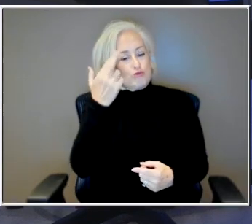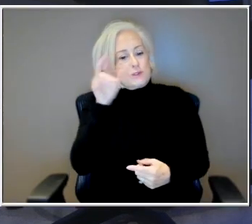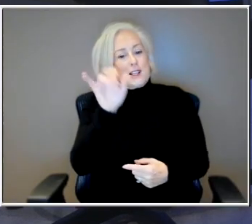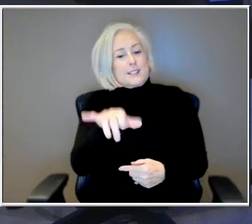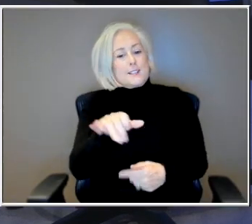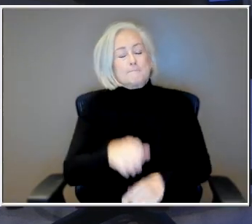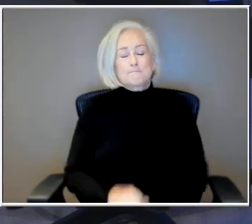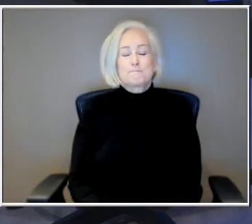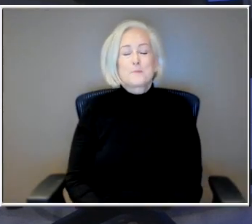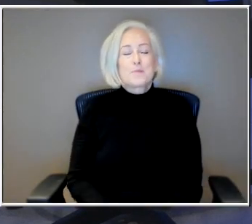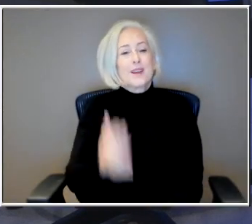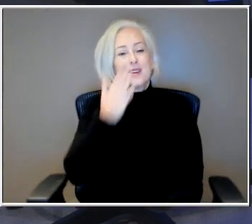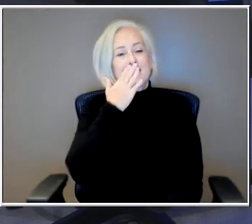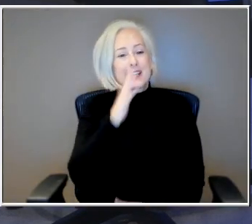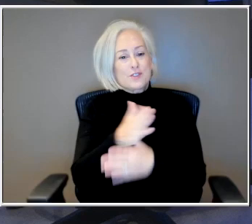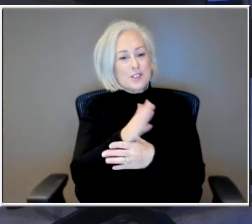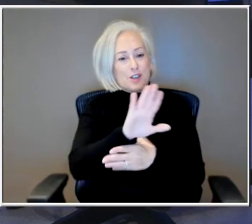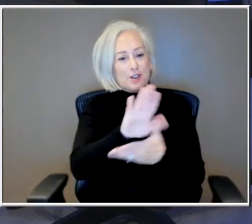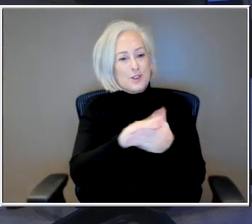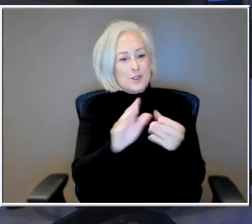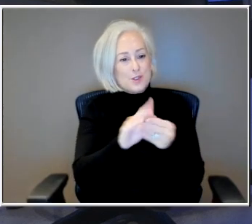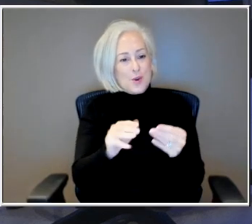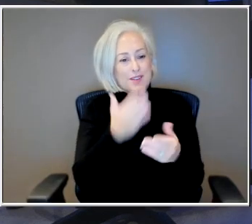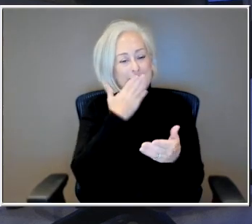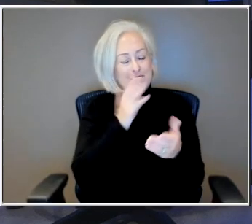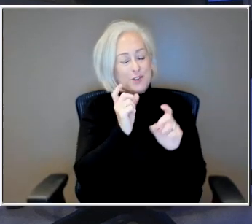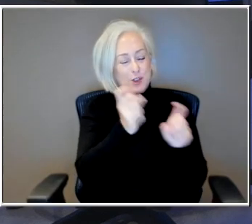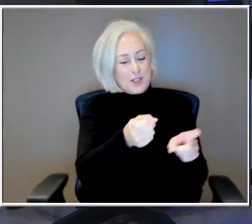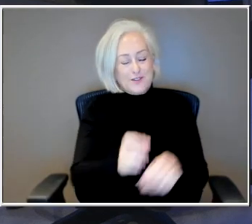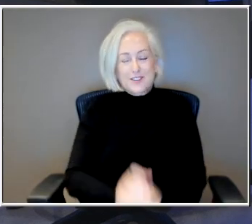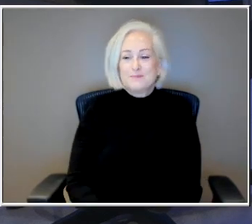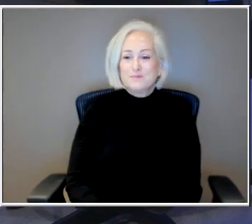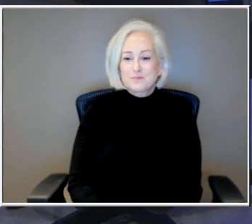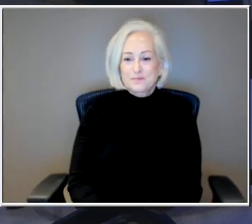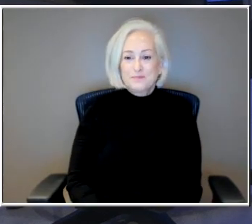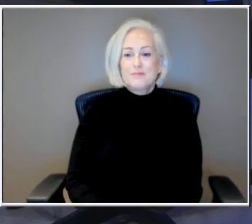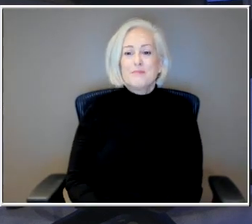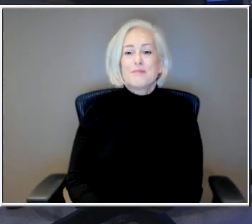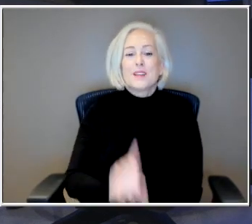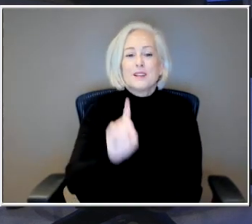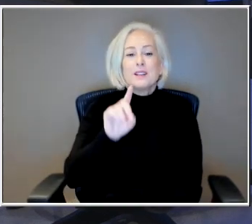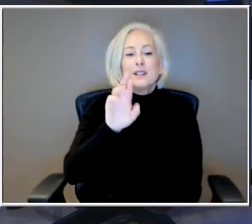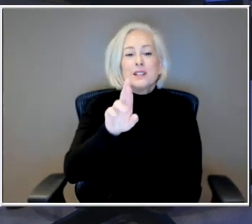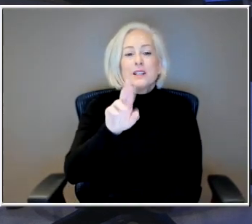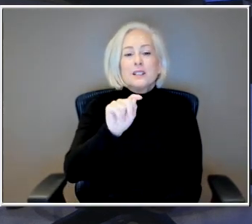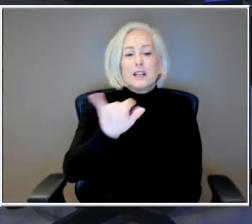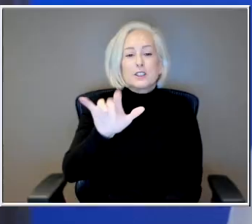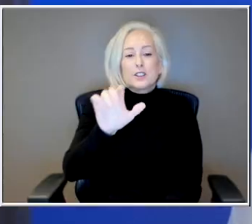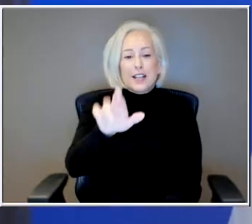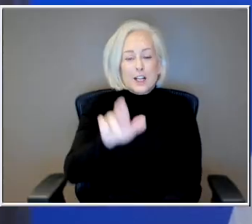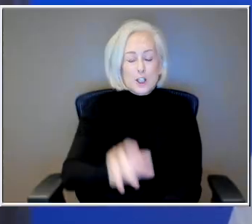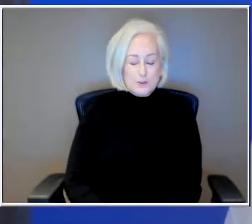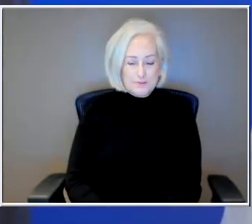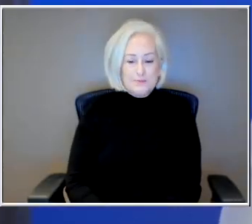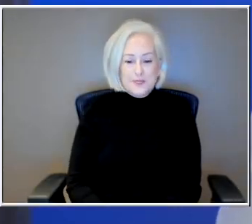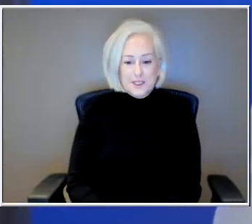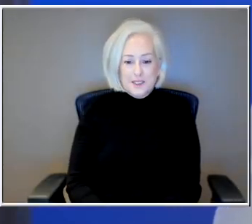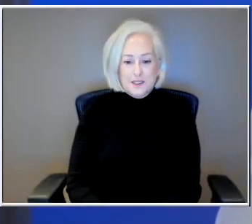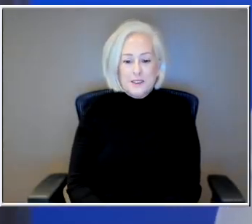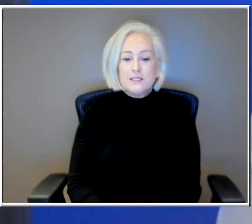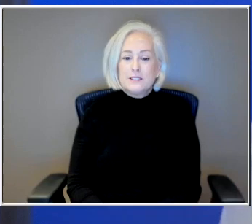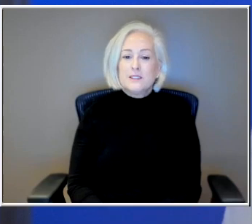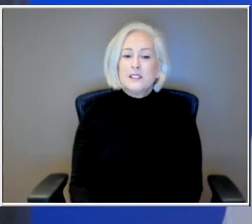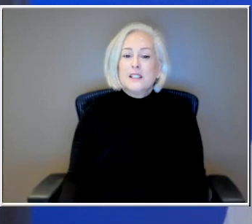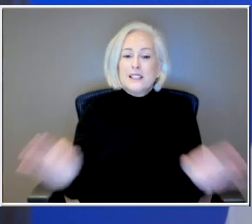story, and thank you for your gift. Thank you for your gift. Dr. Taylor, what's the big takeaway today? I think it's important to have conversations with